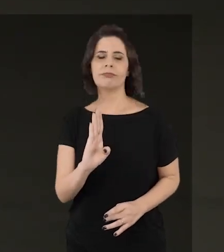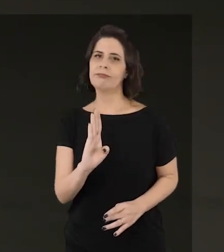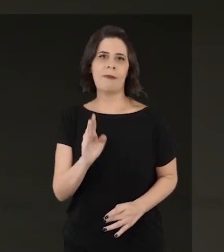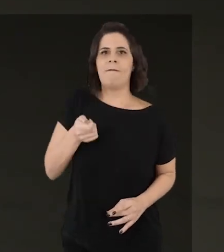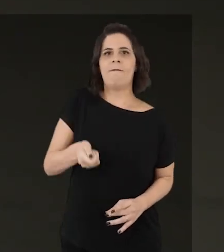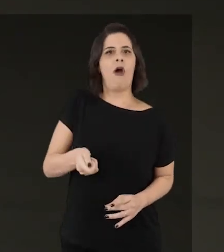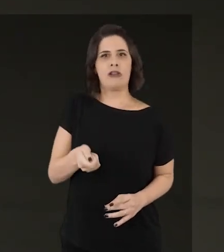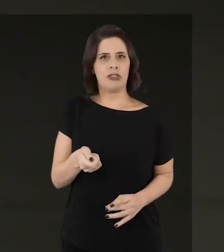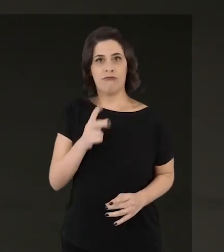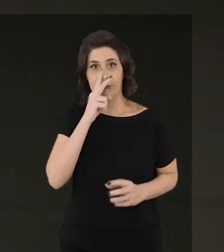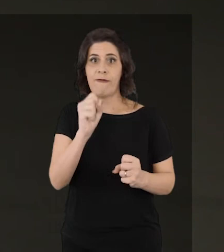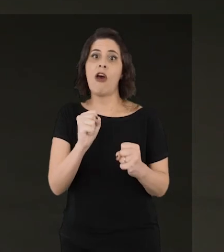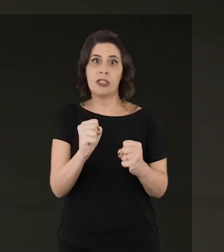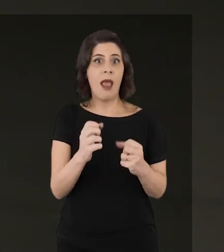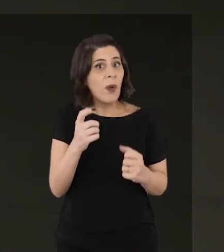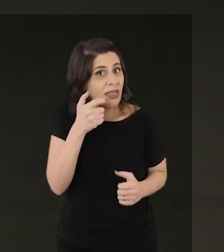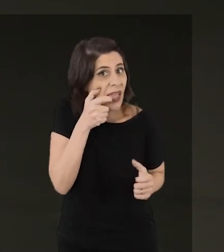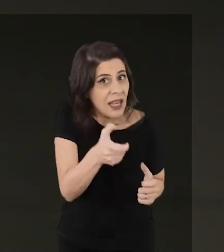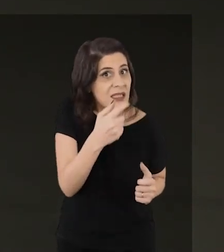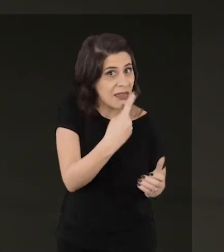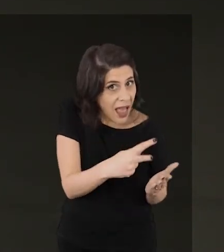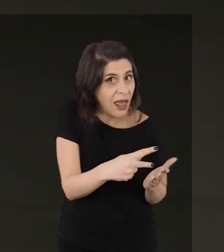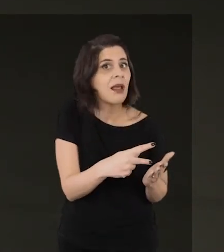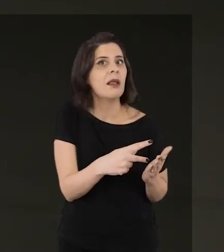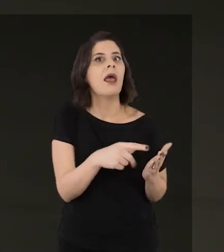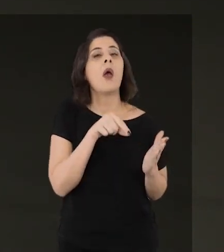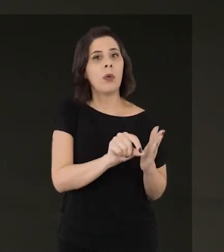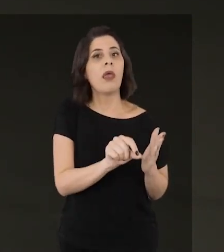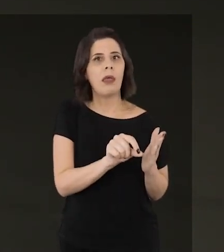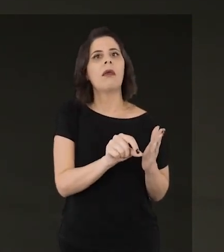And she was interested in creating